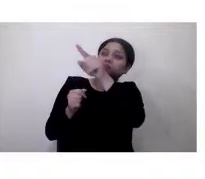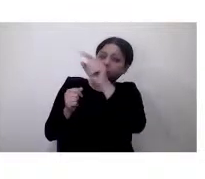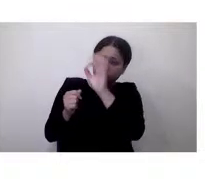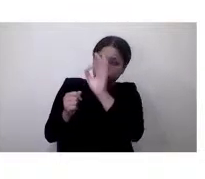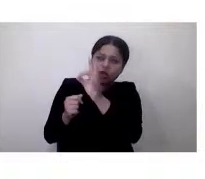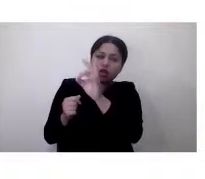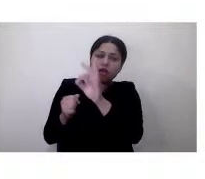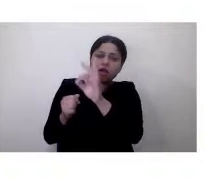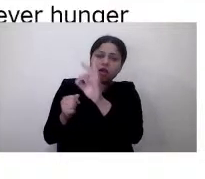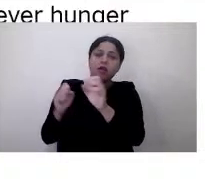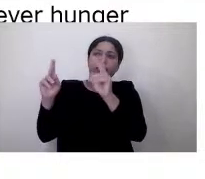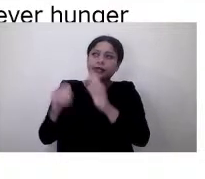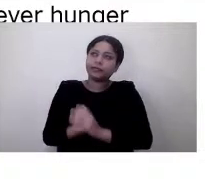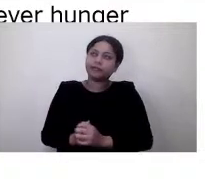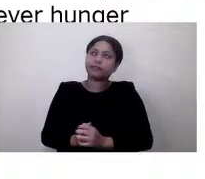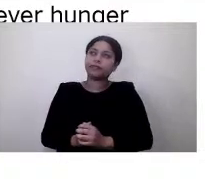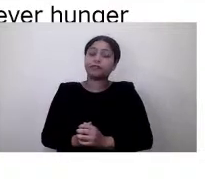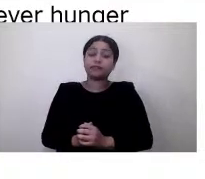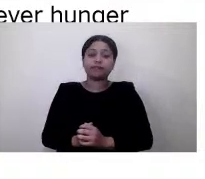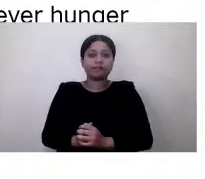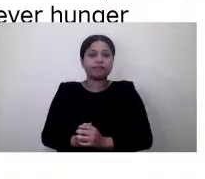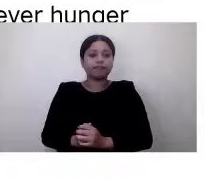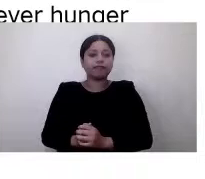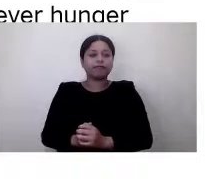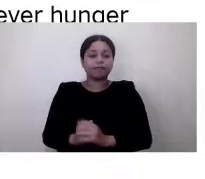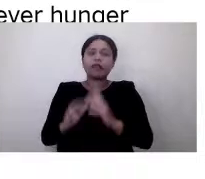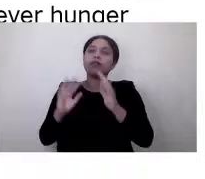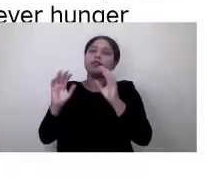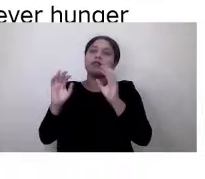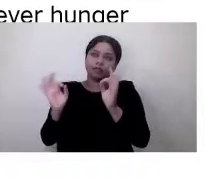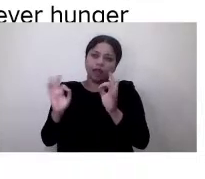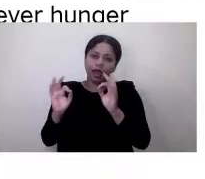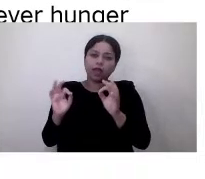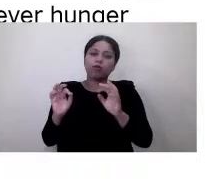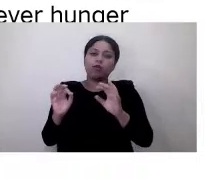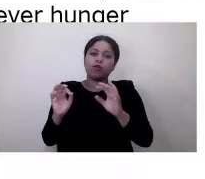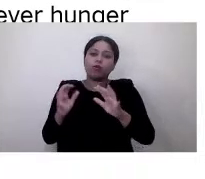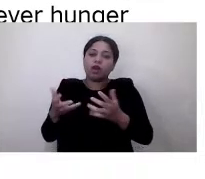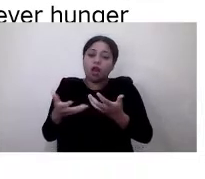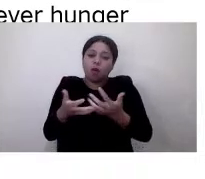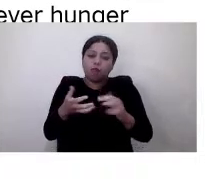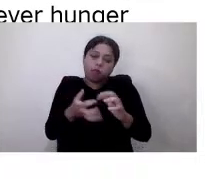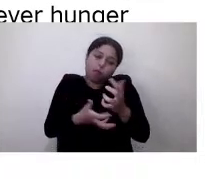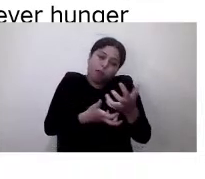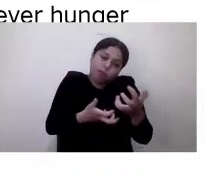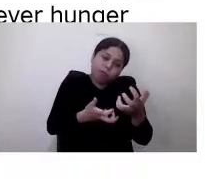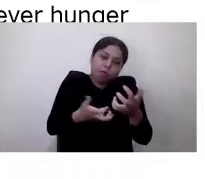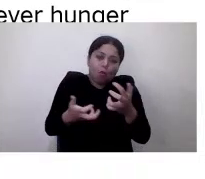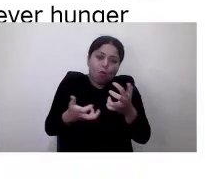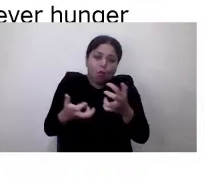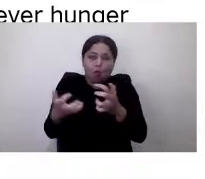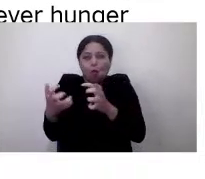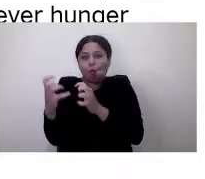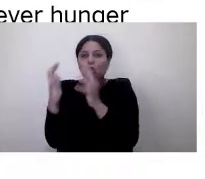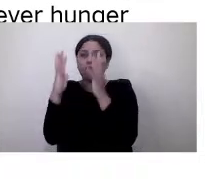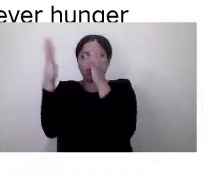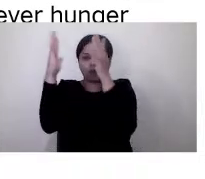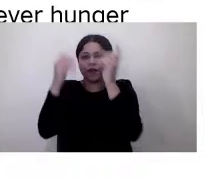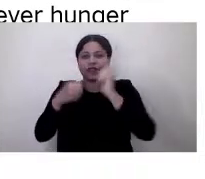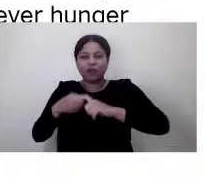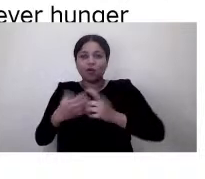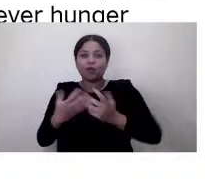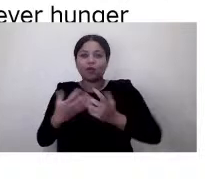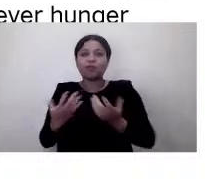Desertification. So for example, in East Africa, or this area of the world, has witnessed the